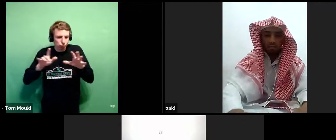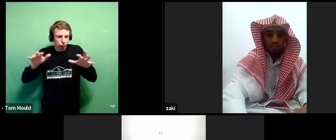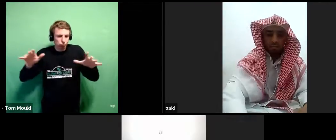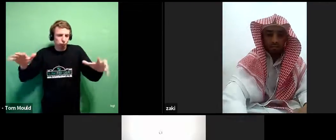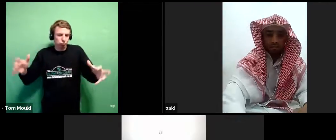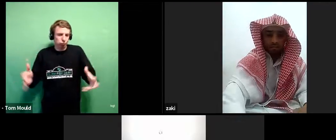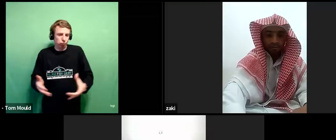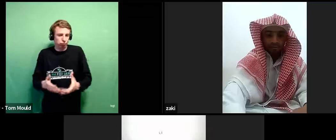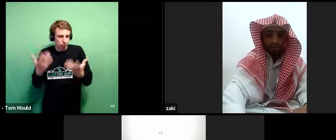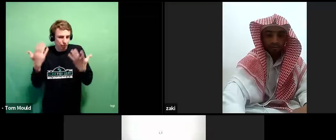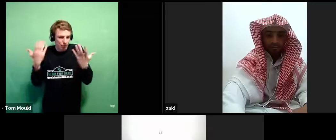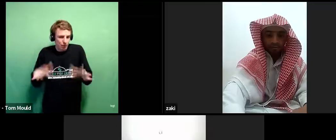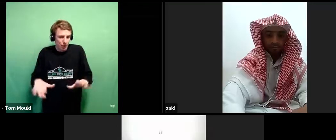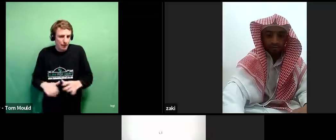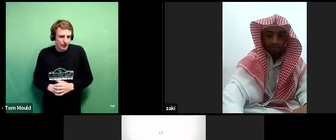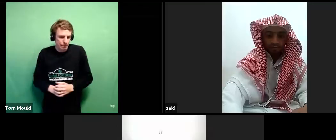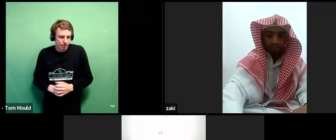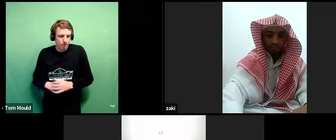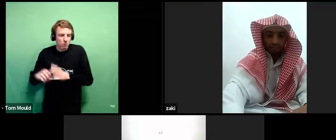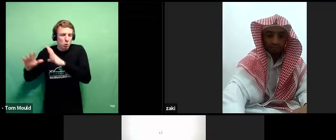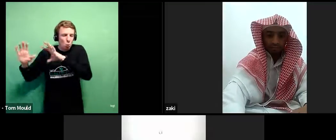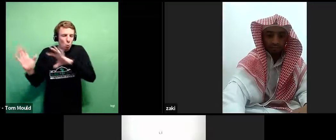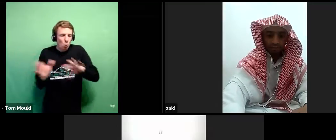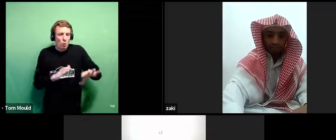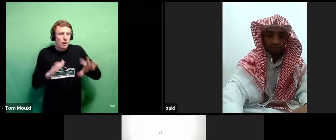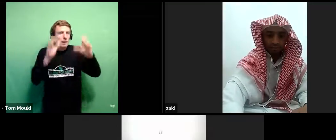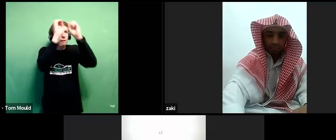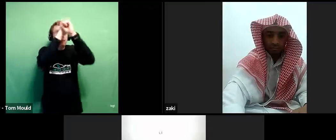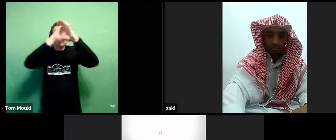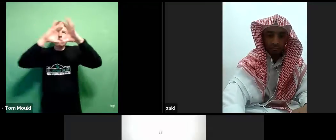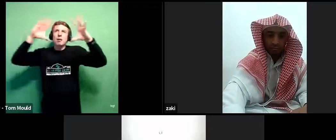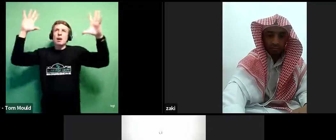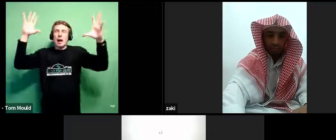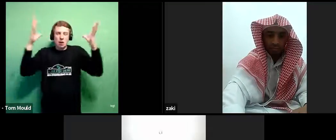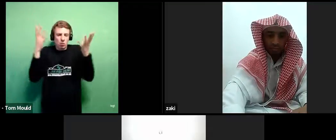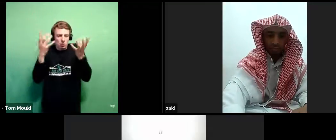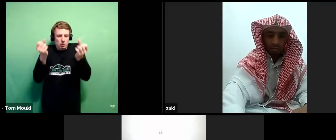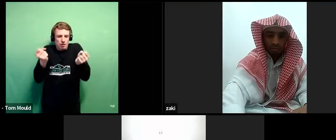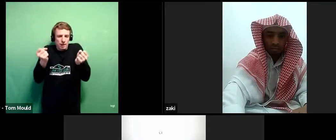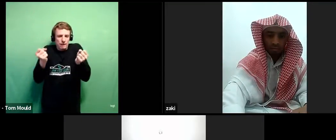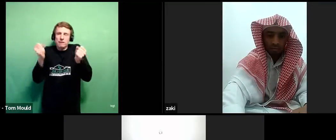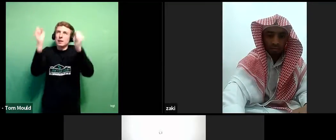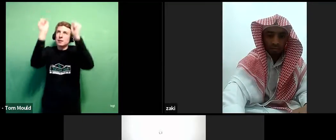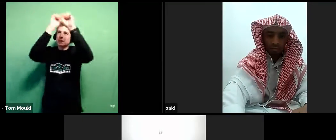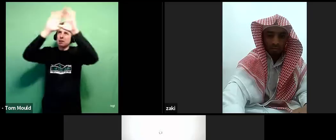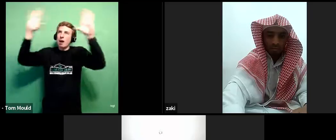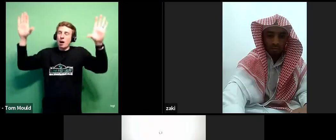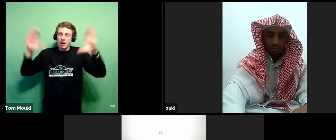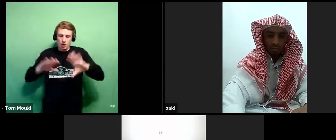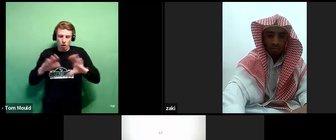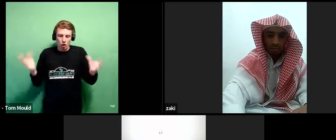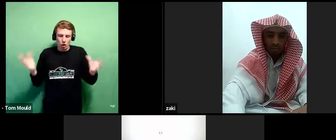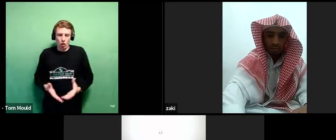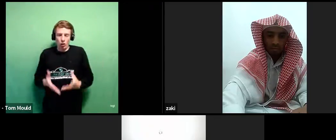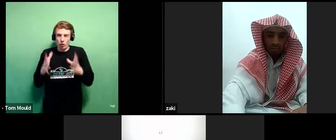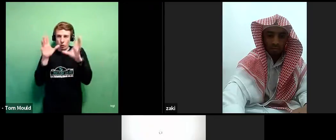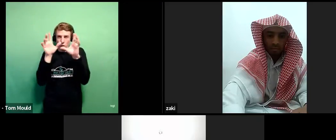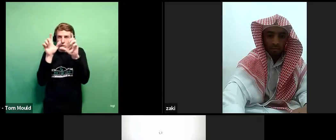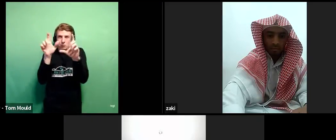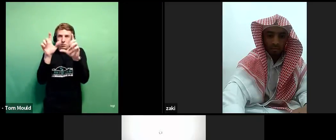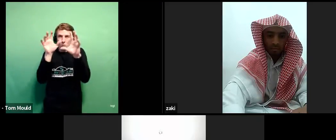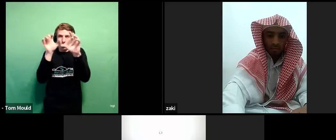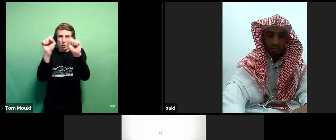and clouds, which are held between the sky and the earth, are indeed evidences and proofs for people of